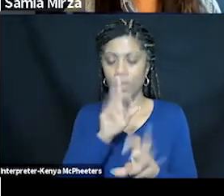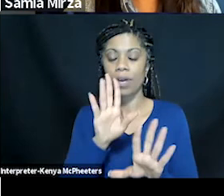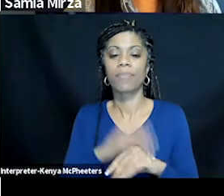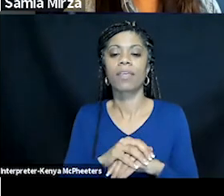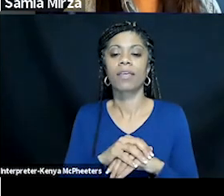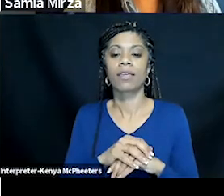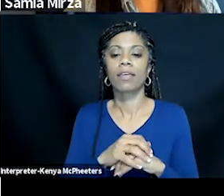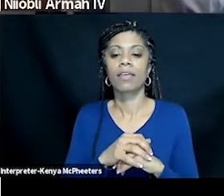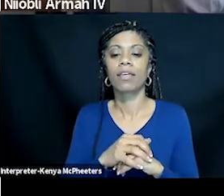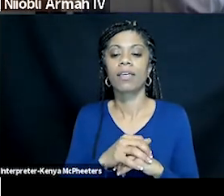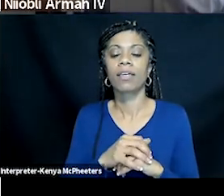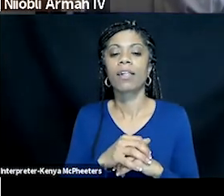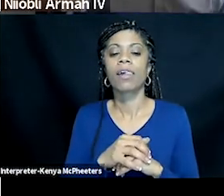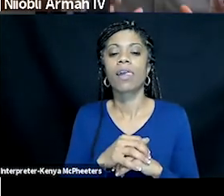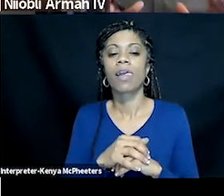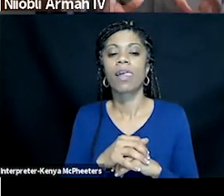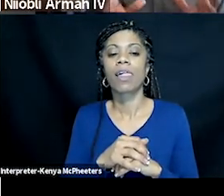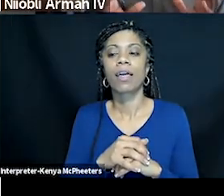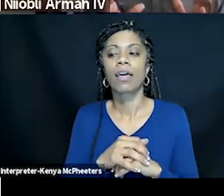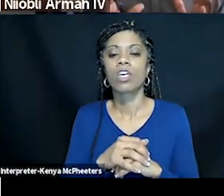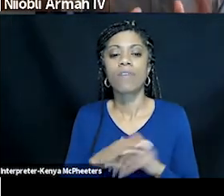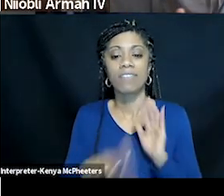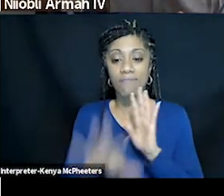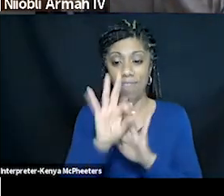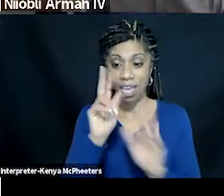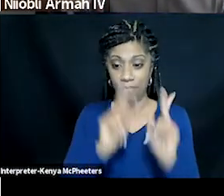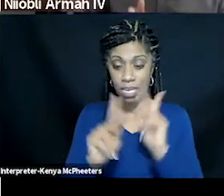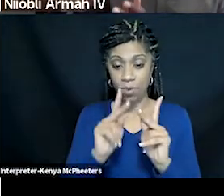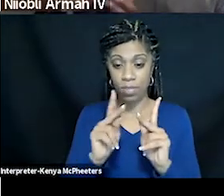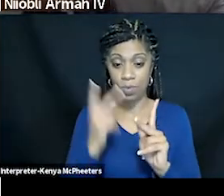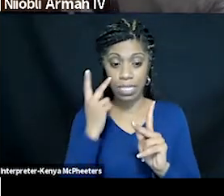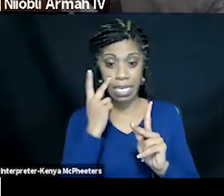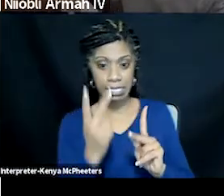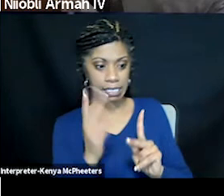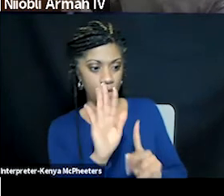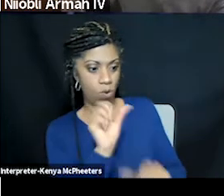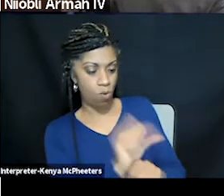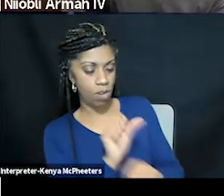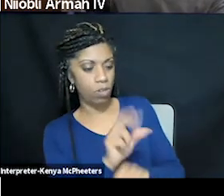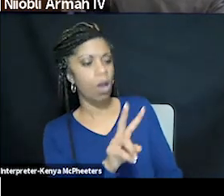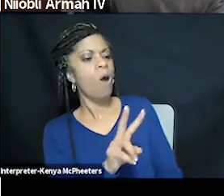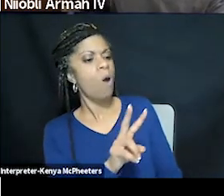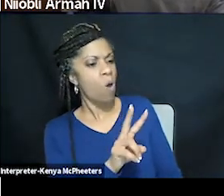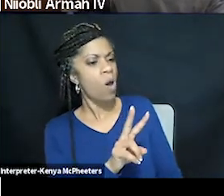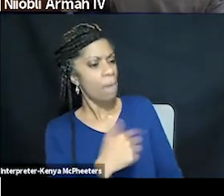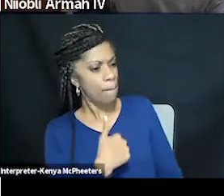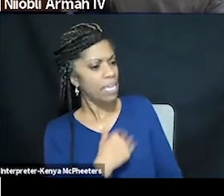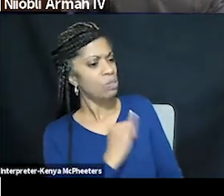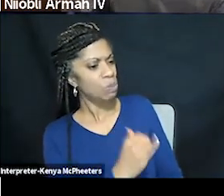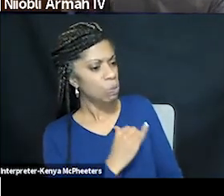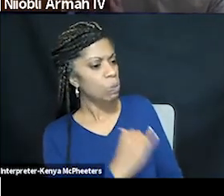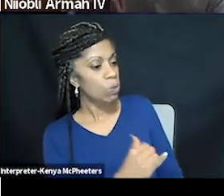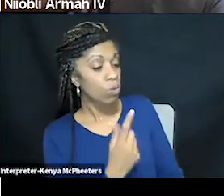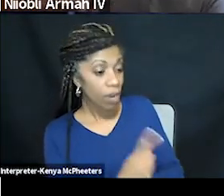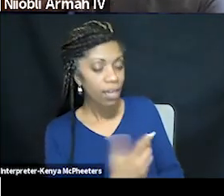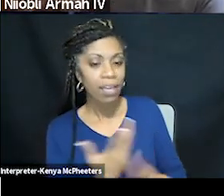So who sees themselves in your work? And so let's hypothetically say the grants team has decided to say,